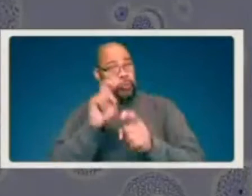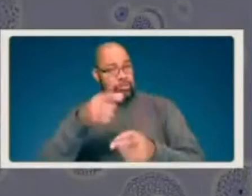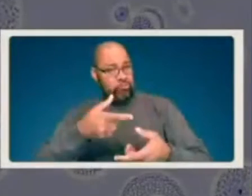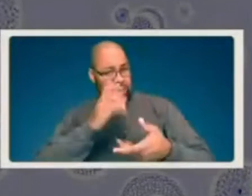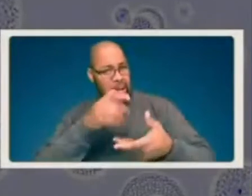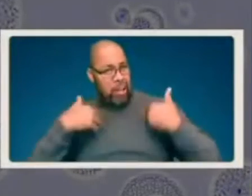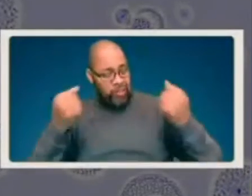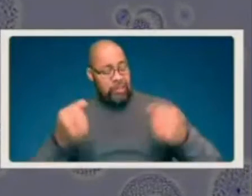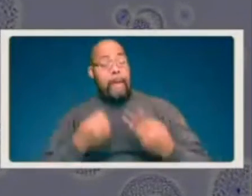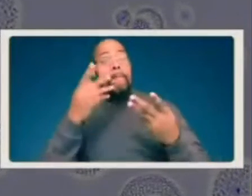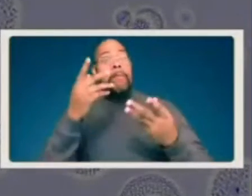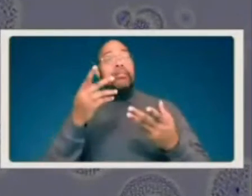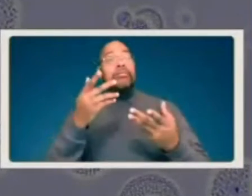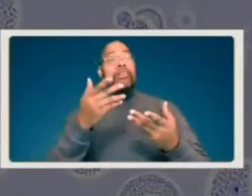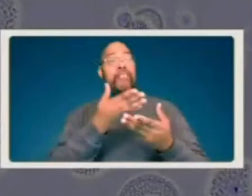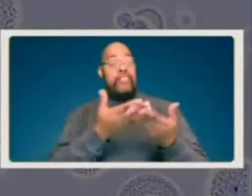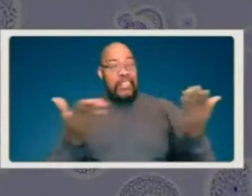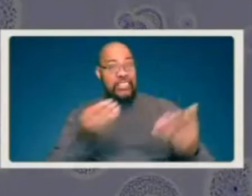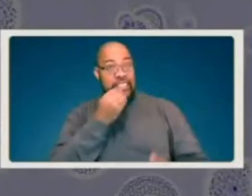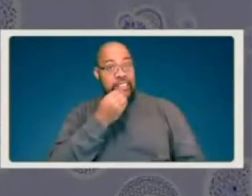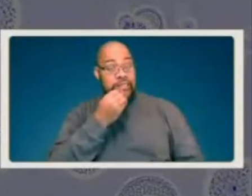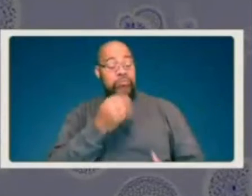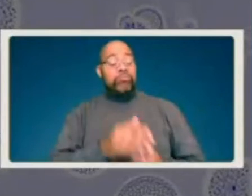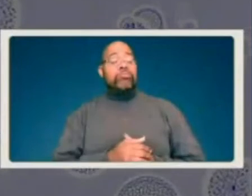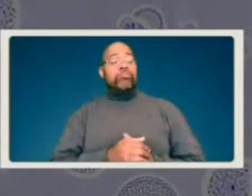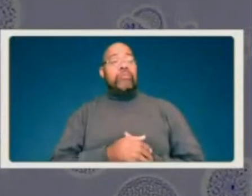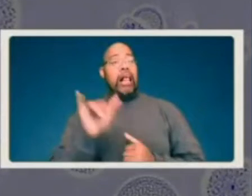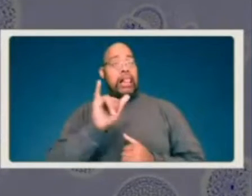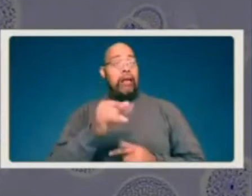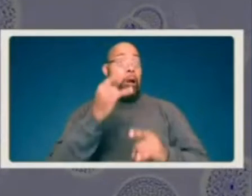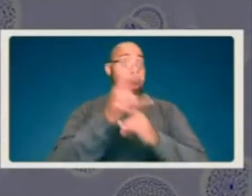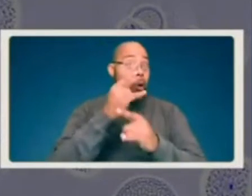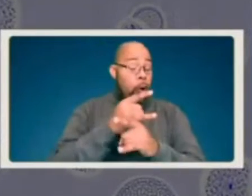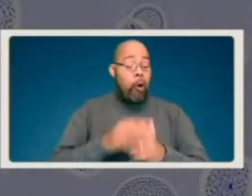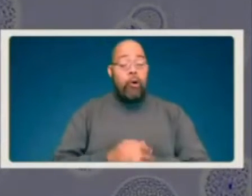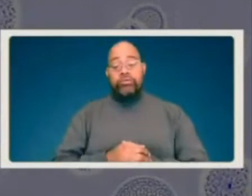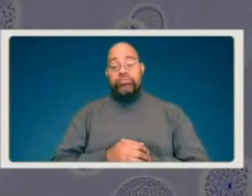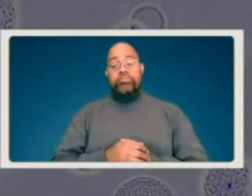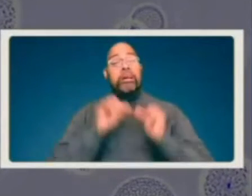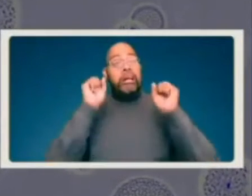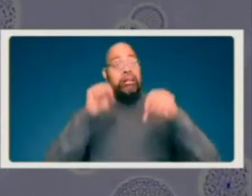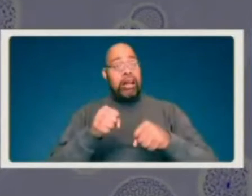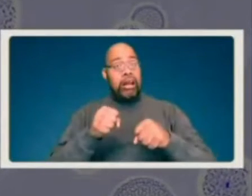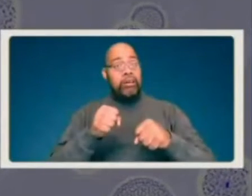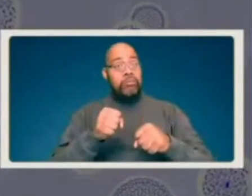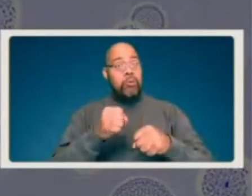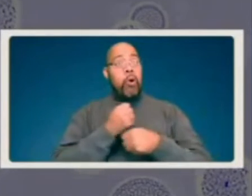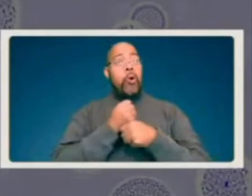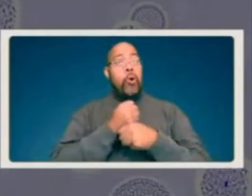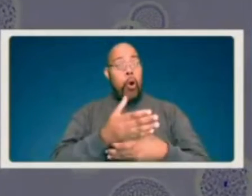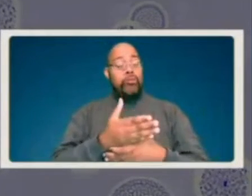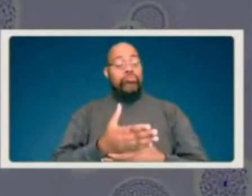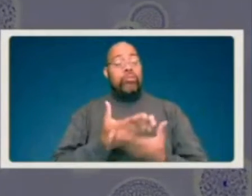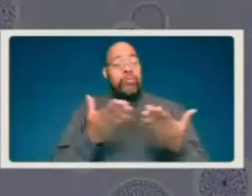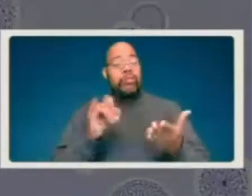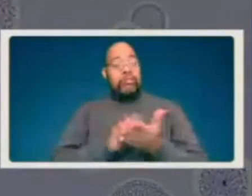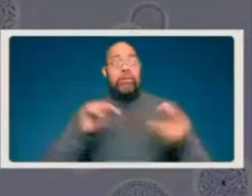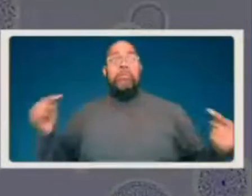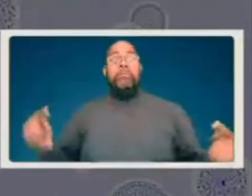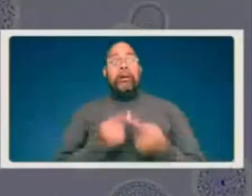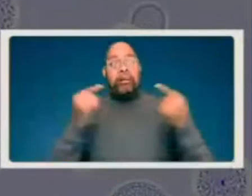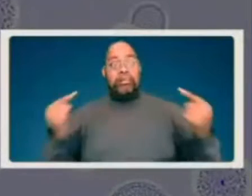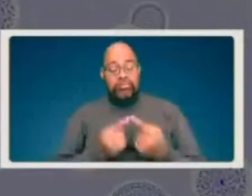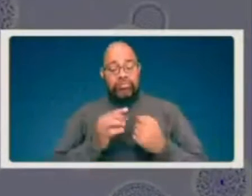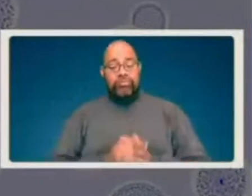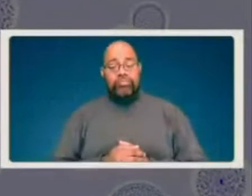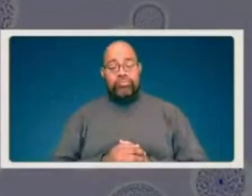too. Many food substances consumed, such as alcohol, can serve as agents